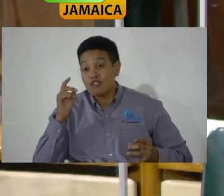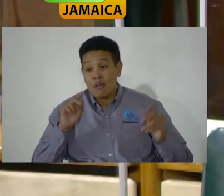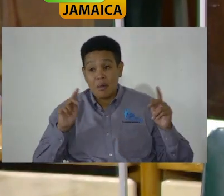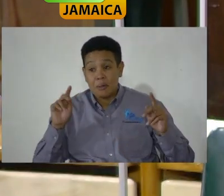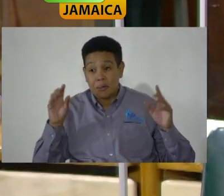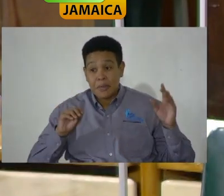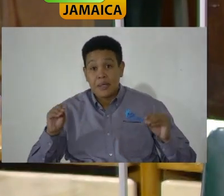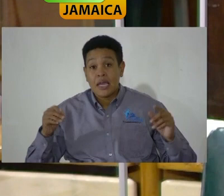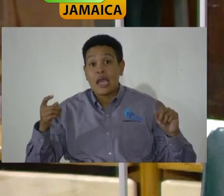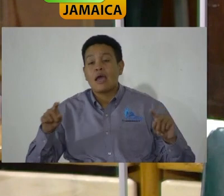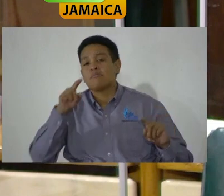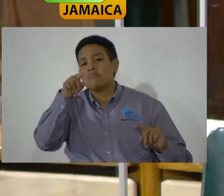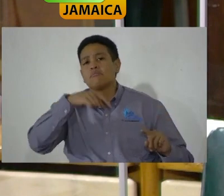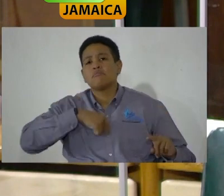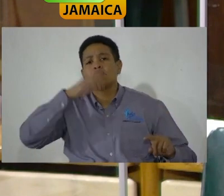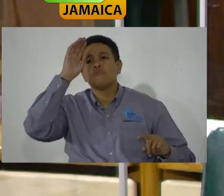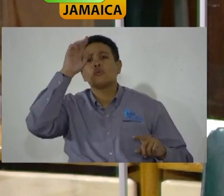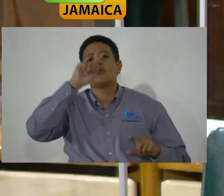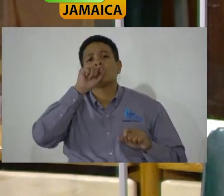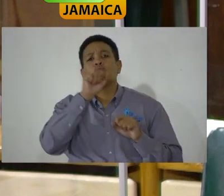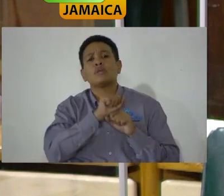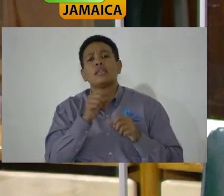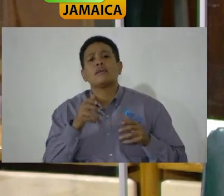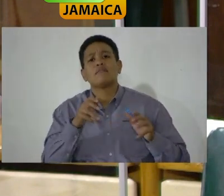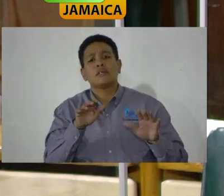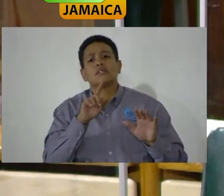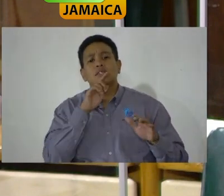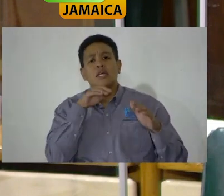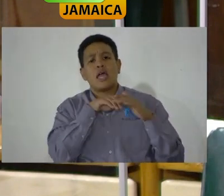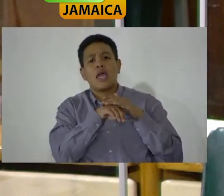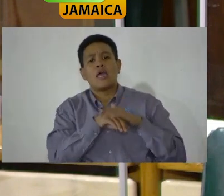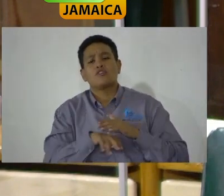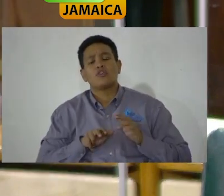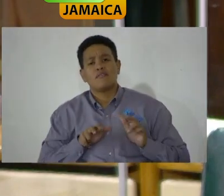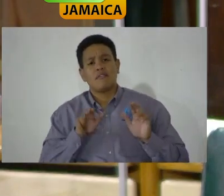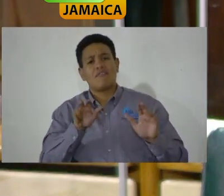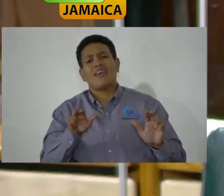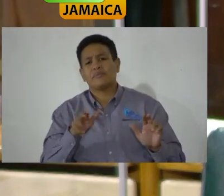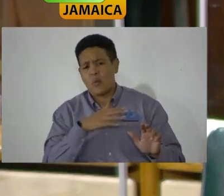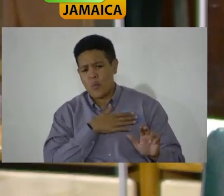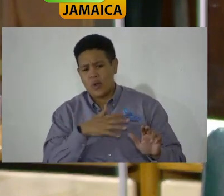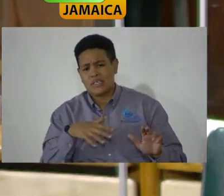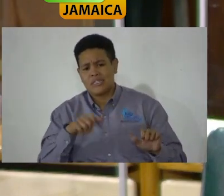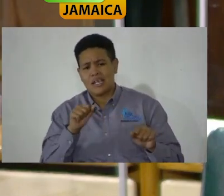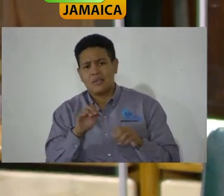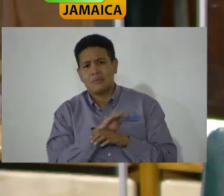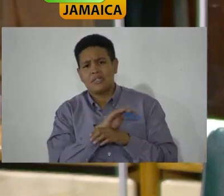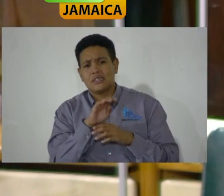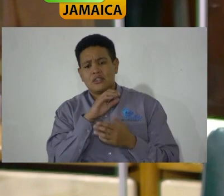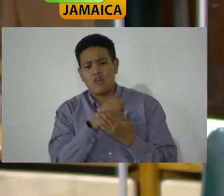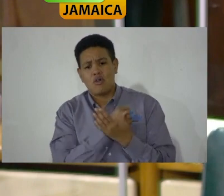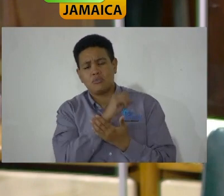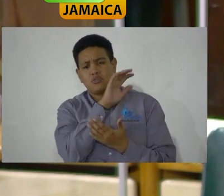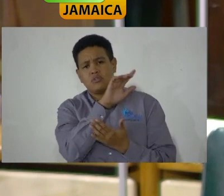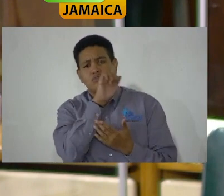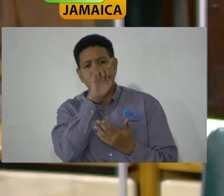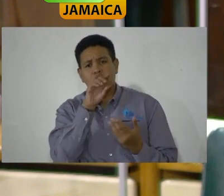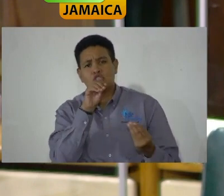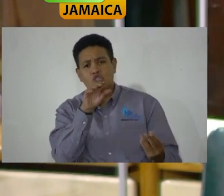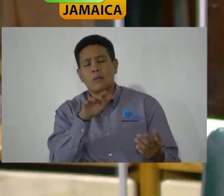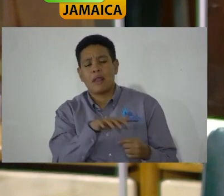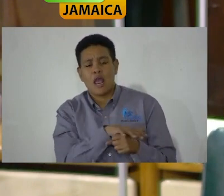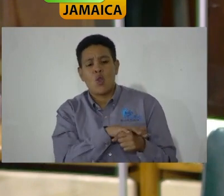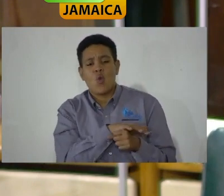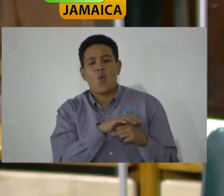parties that we will be facilitating the entry of investors willing to take up the business opportunity to supply the